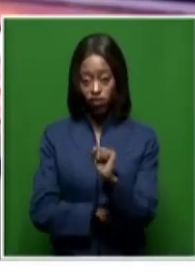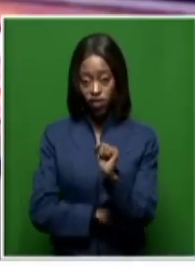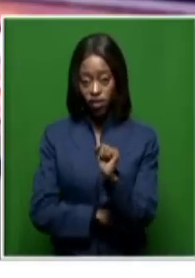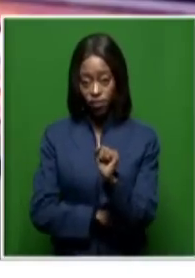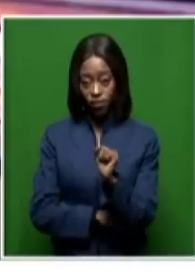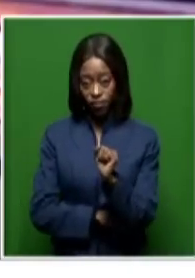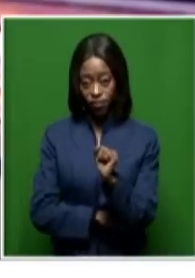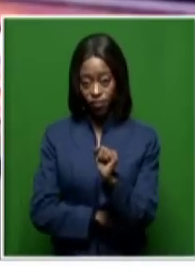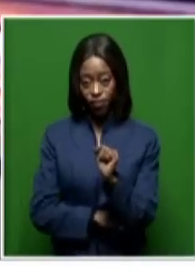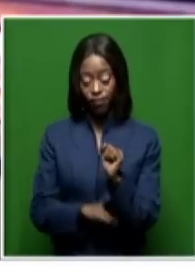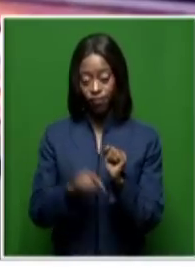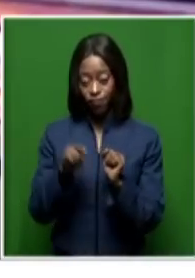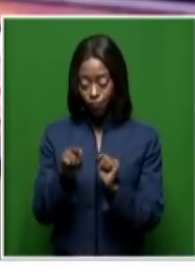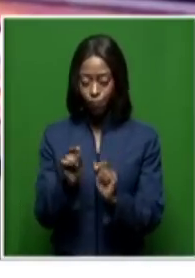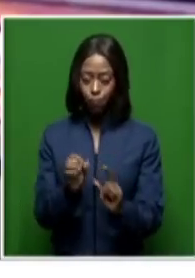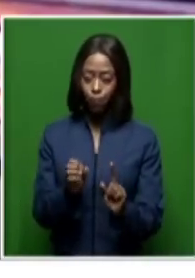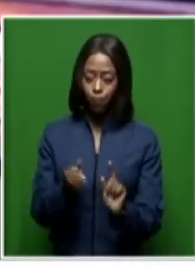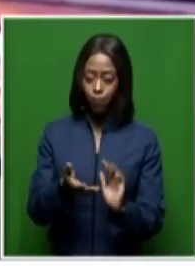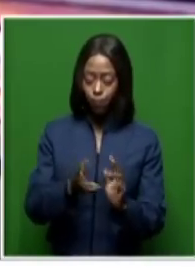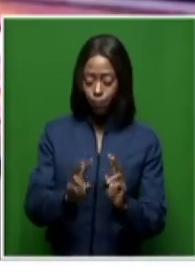that was battered and attacked.